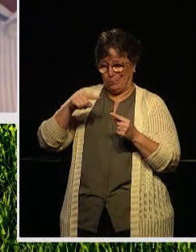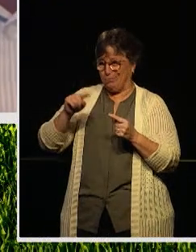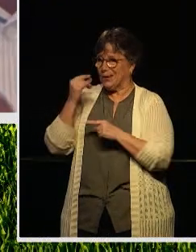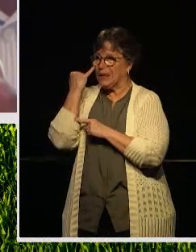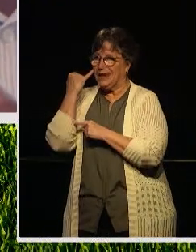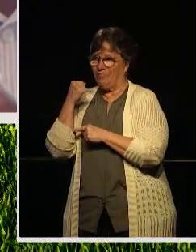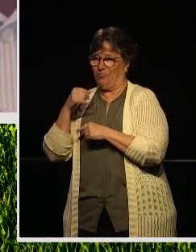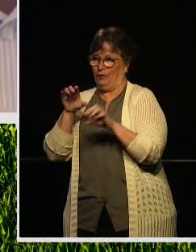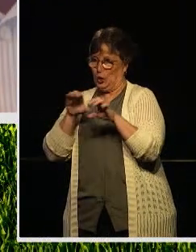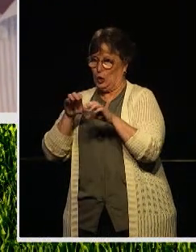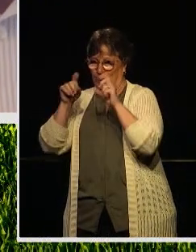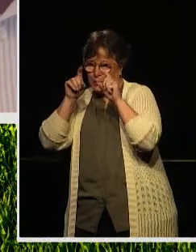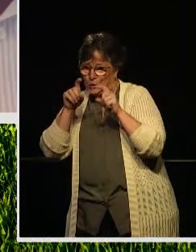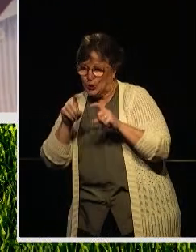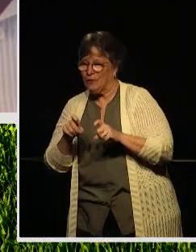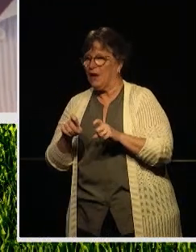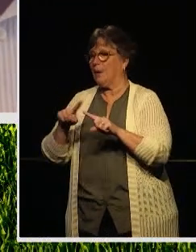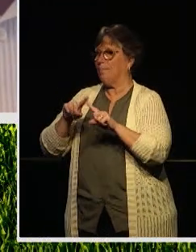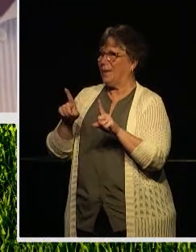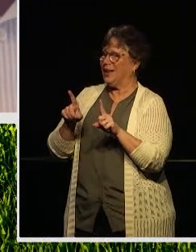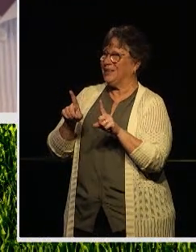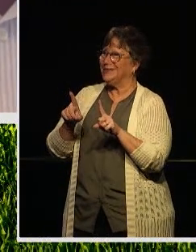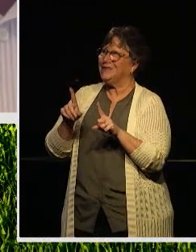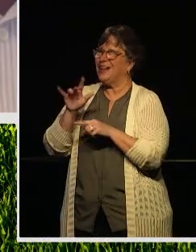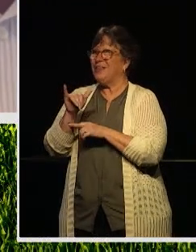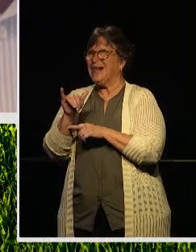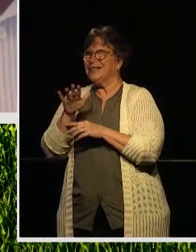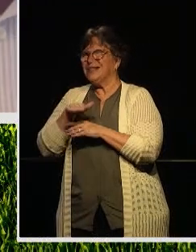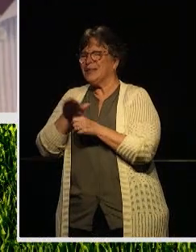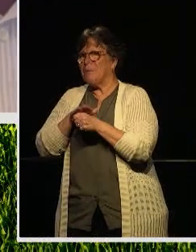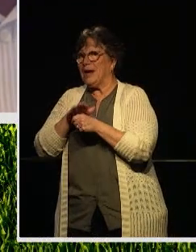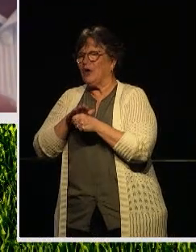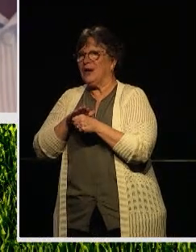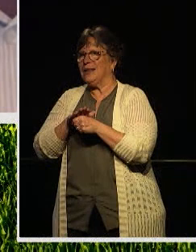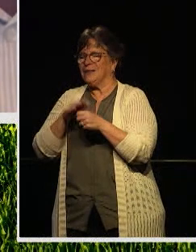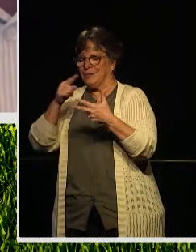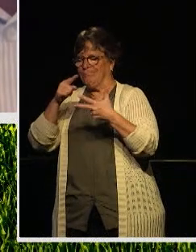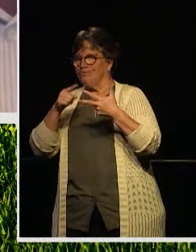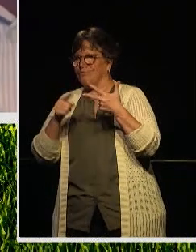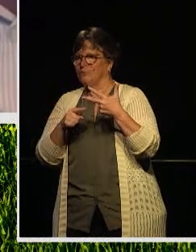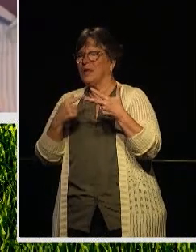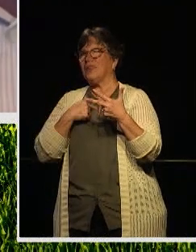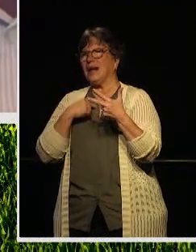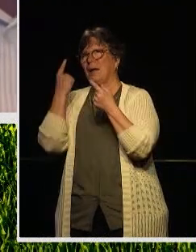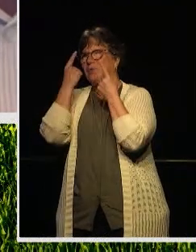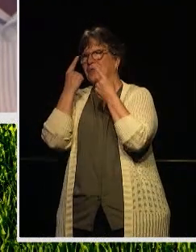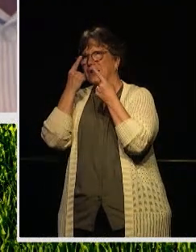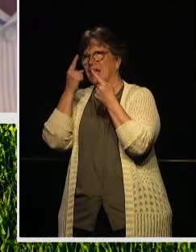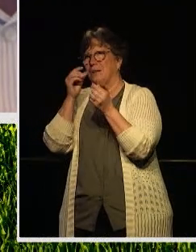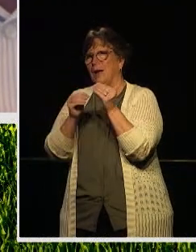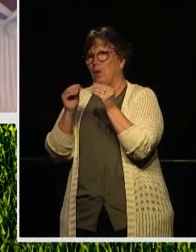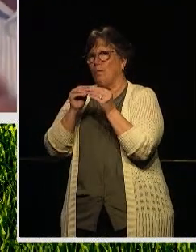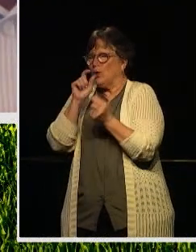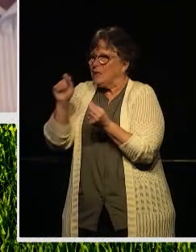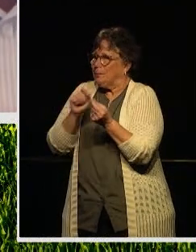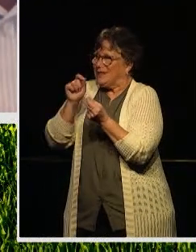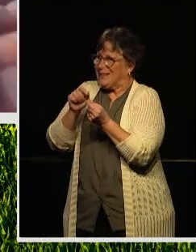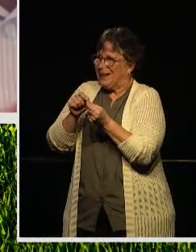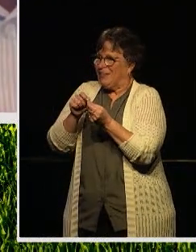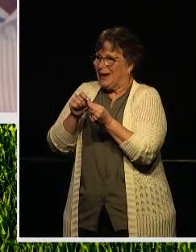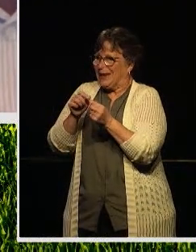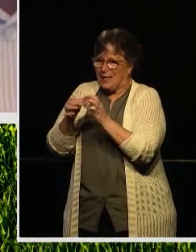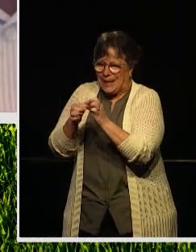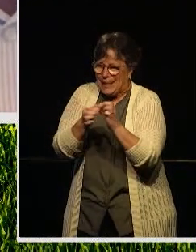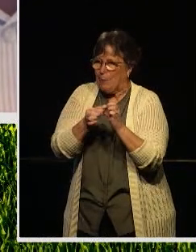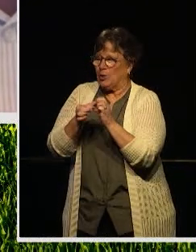right? So those would be maybe some areas in my mind for looking for further thoughtful, specific collaborations, not just if you're